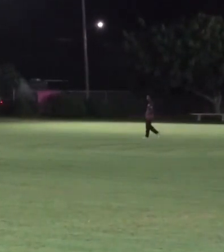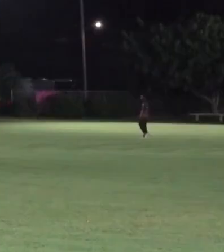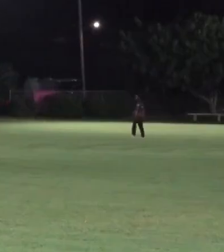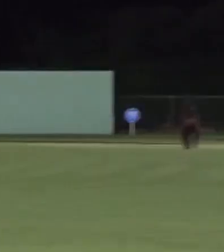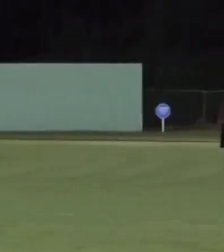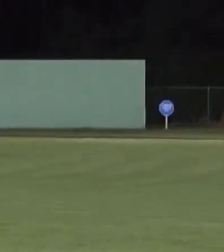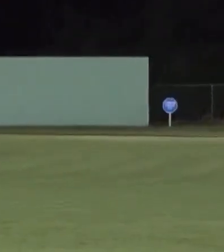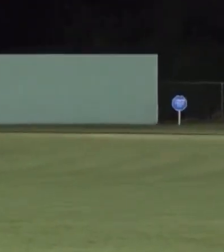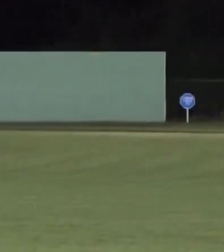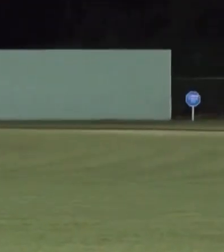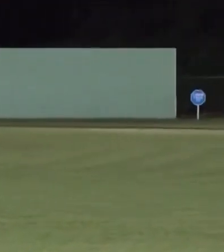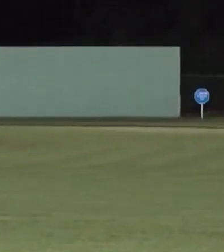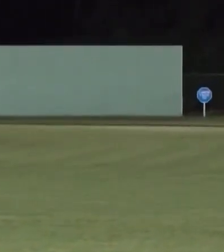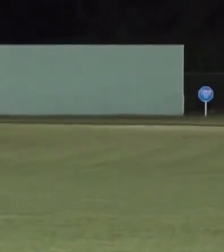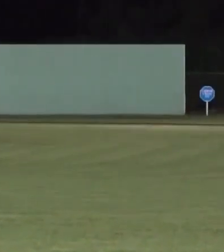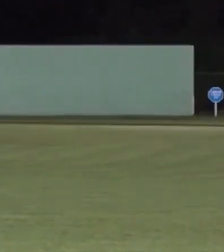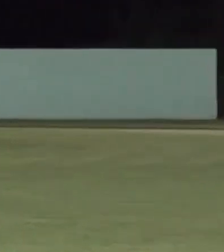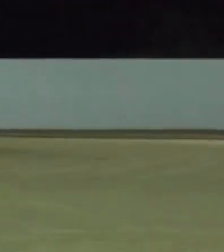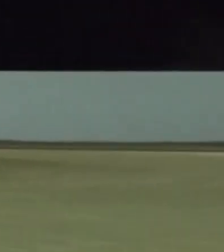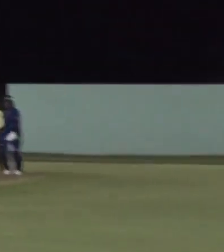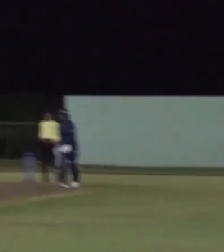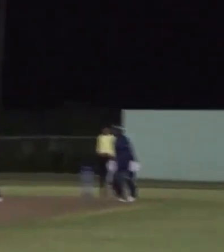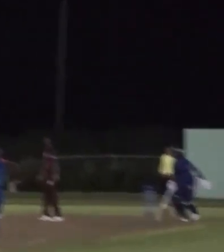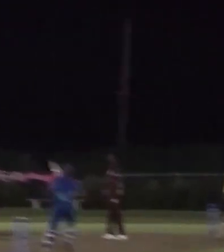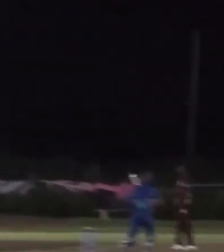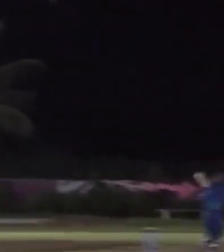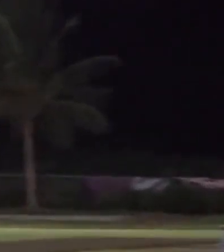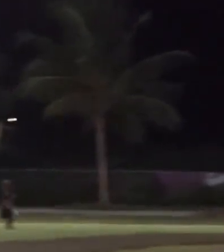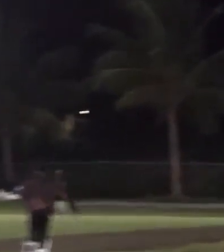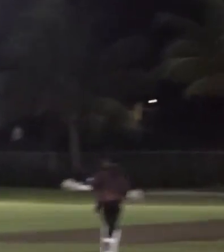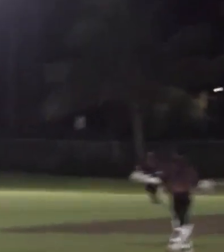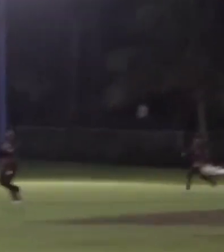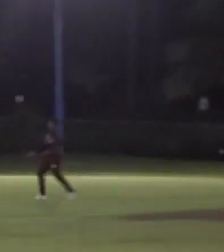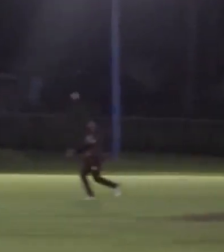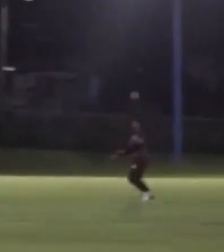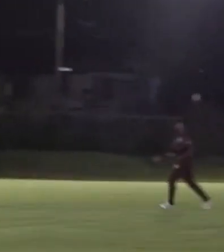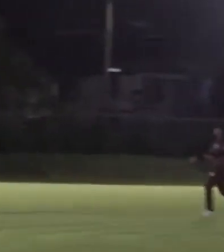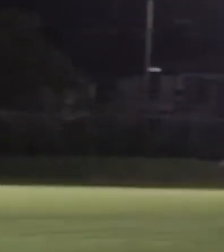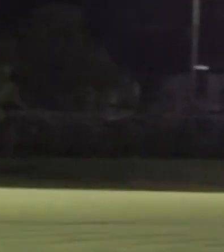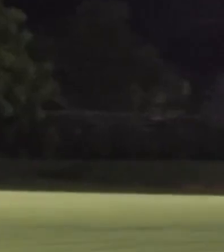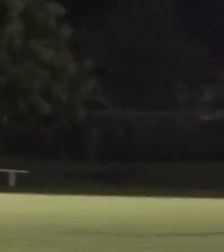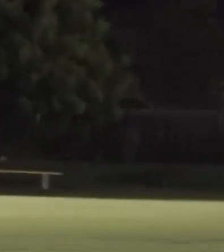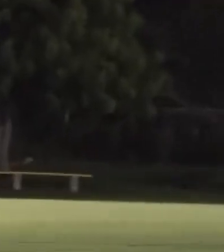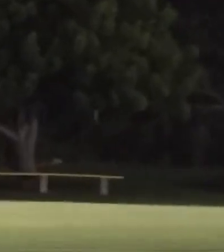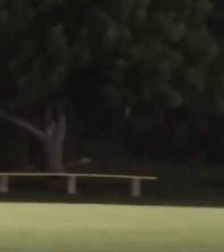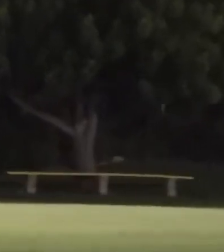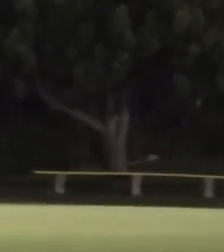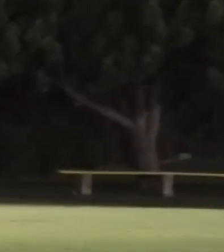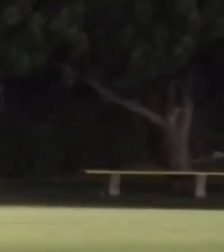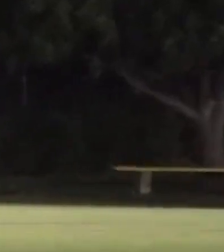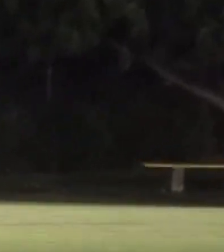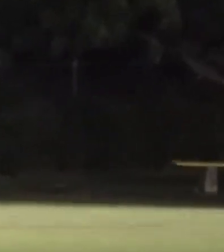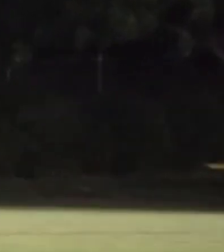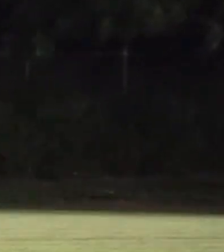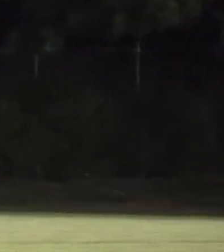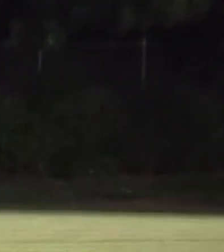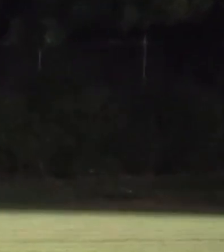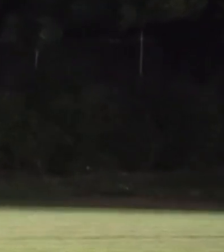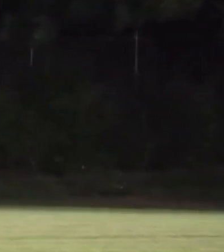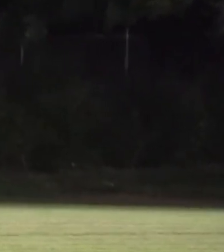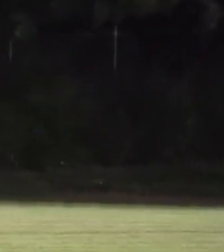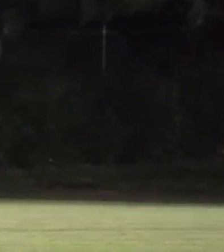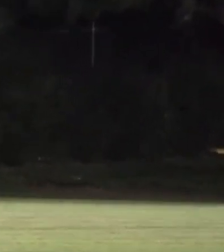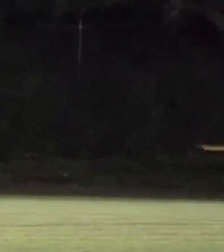through cover. De Pisa was the first wicket to fall, driving out a half of the bat and gobbled up at cover for just 6